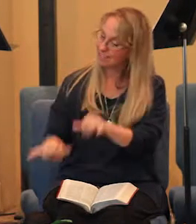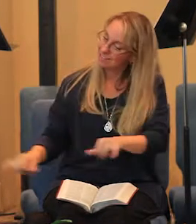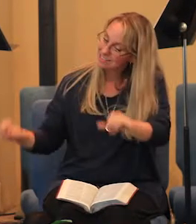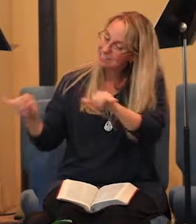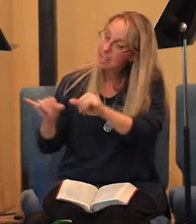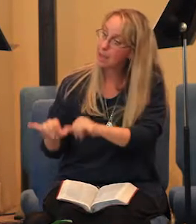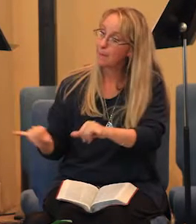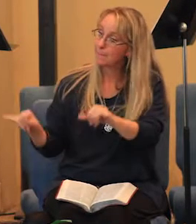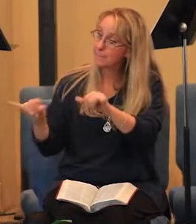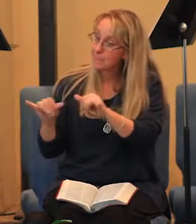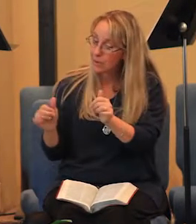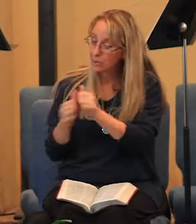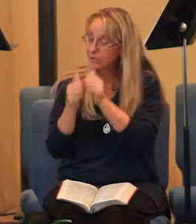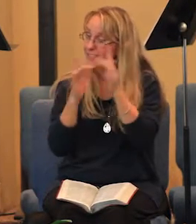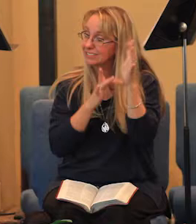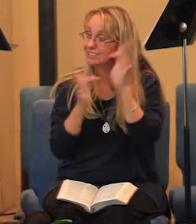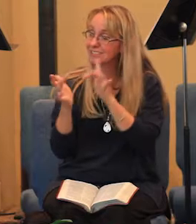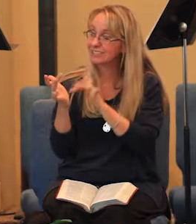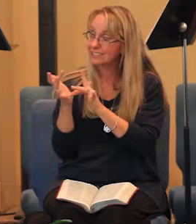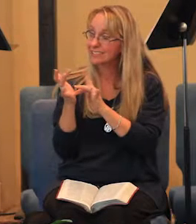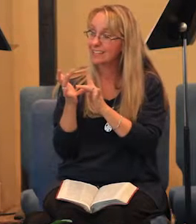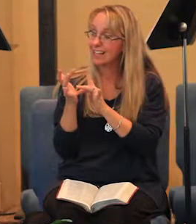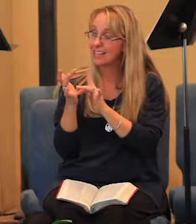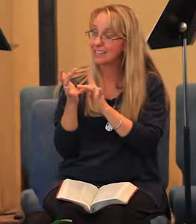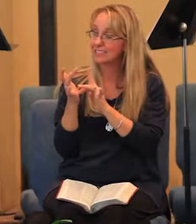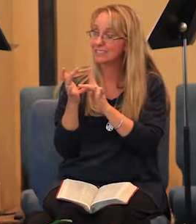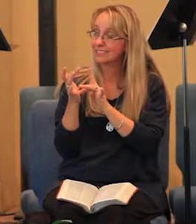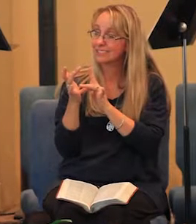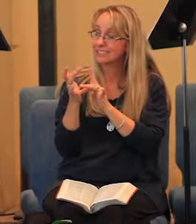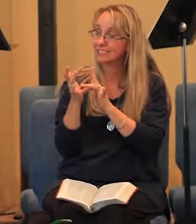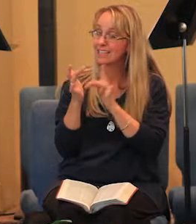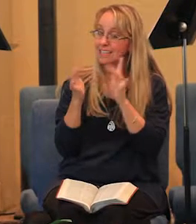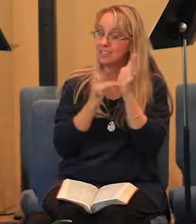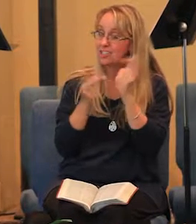boat with Jesus as the captain of their ship.